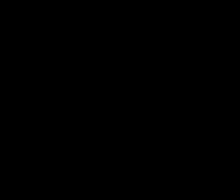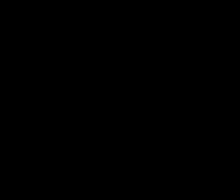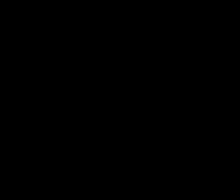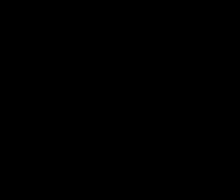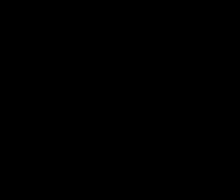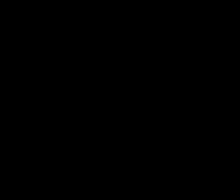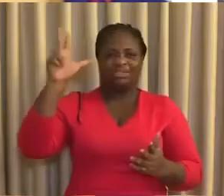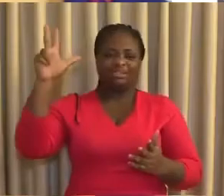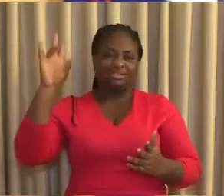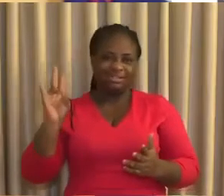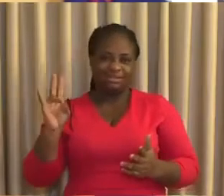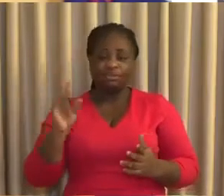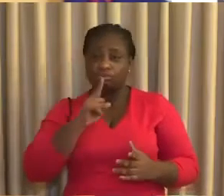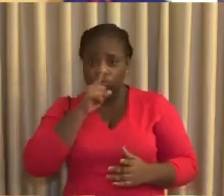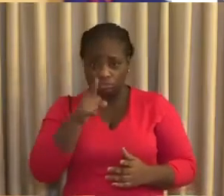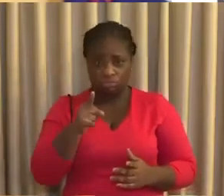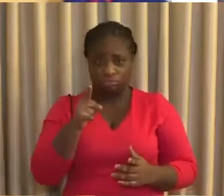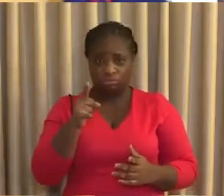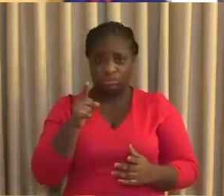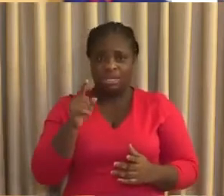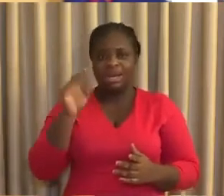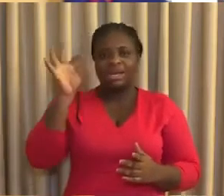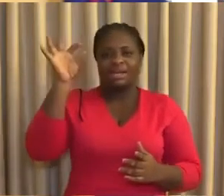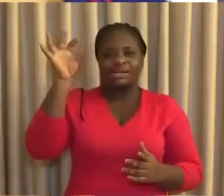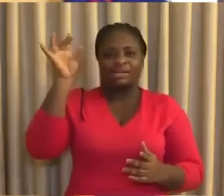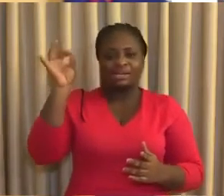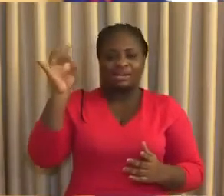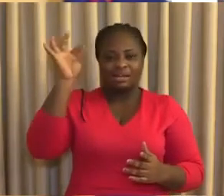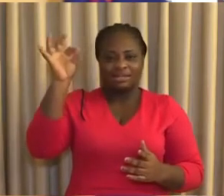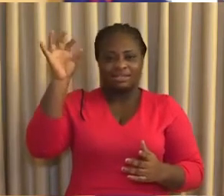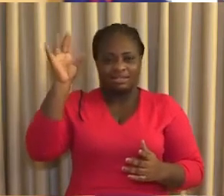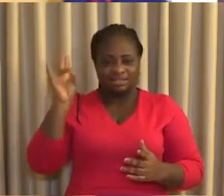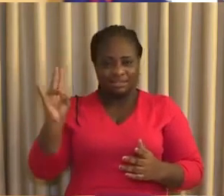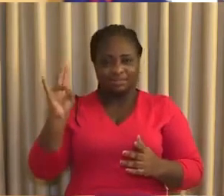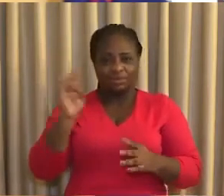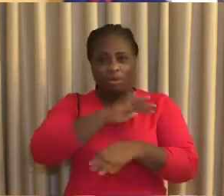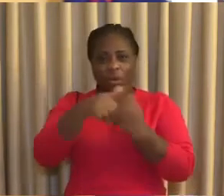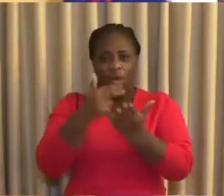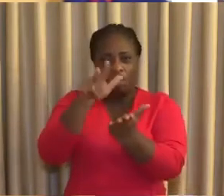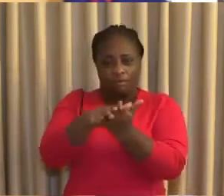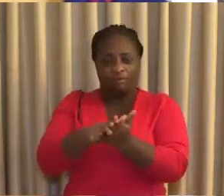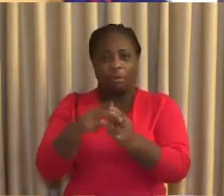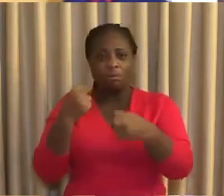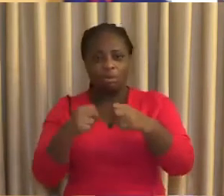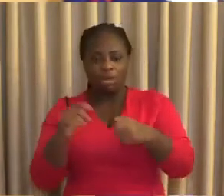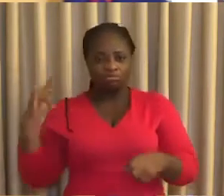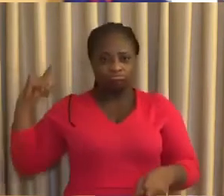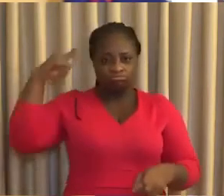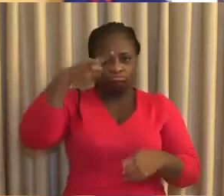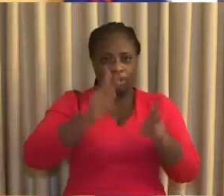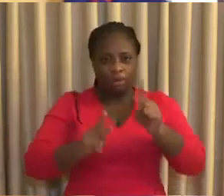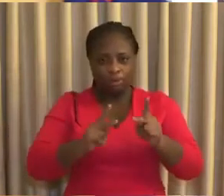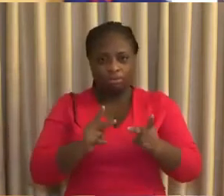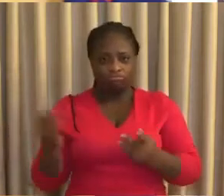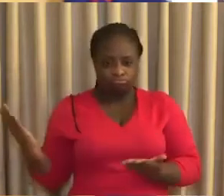137. Indeed, 97% of all confirmed cases are travelers who brought